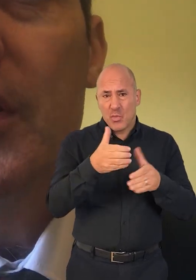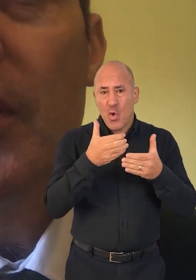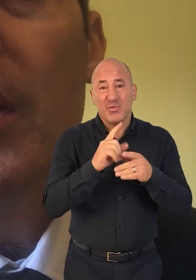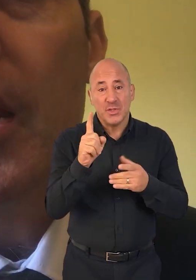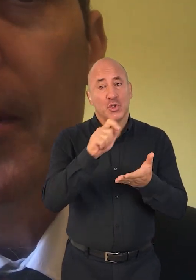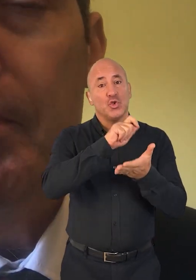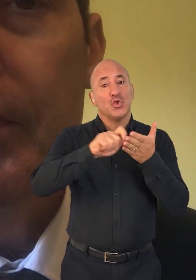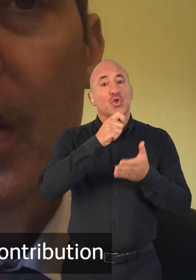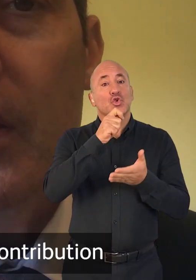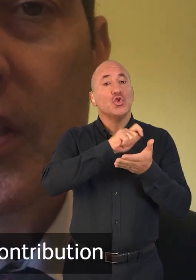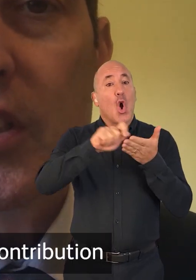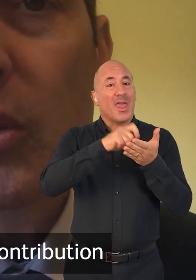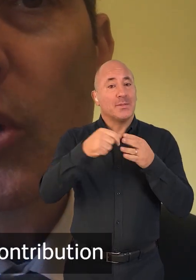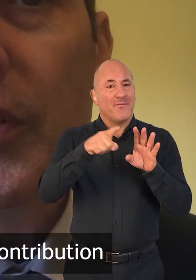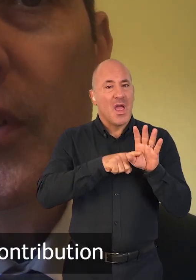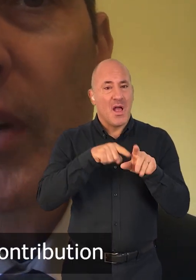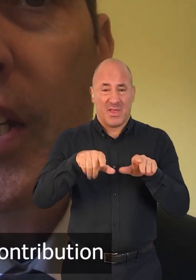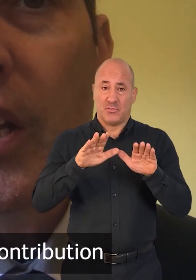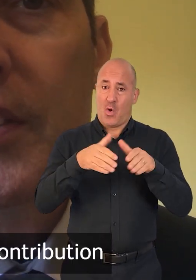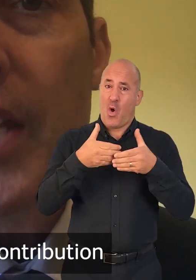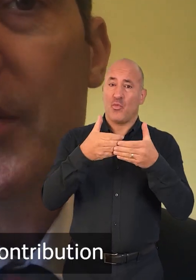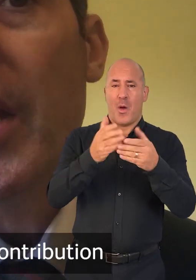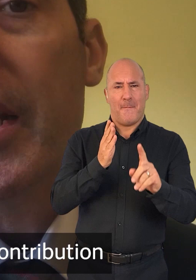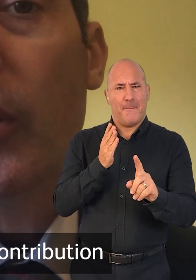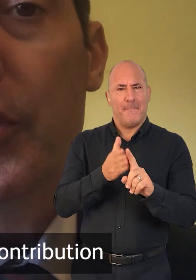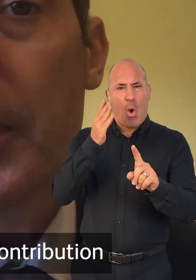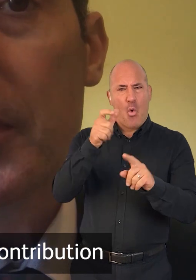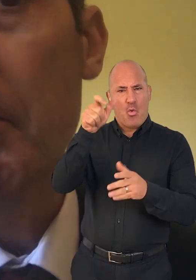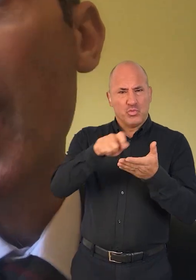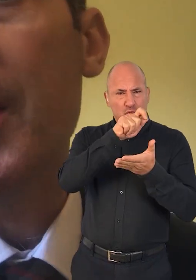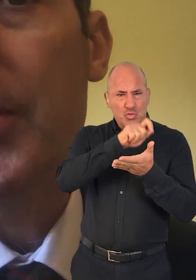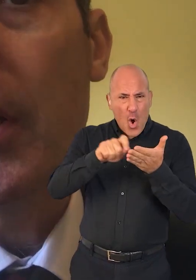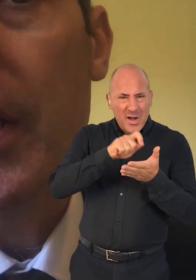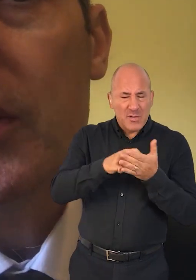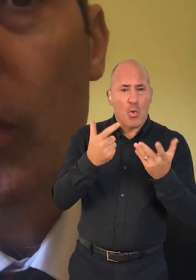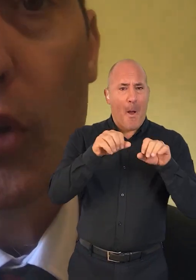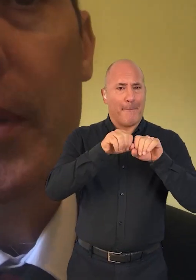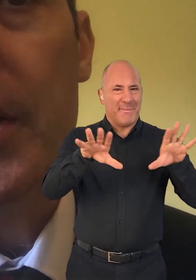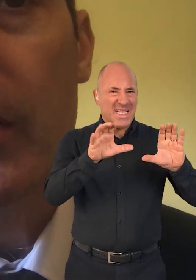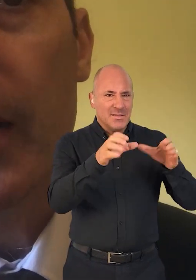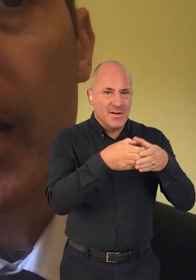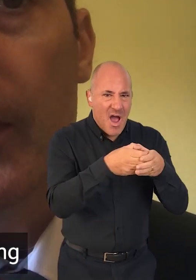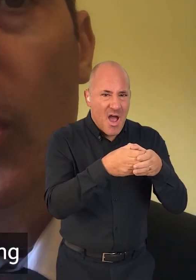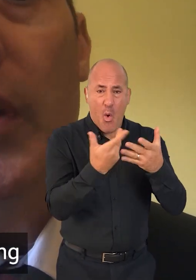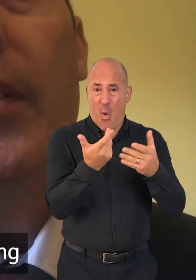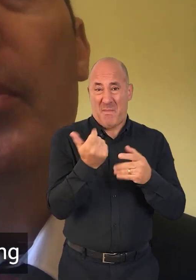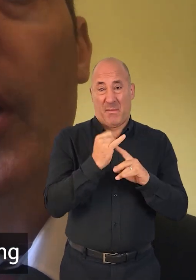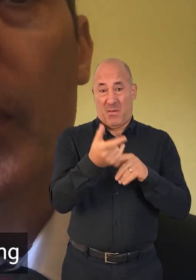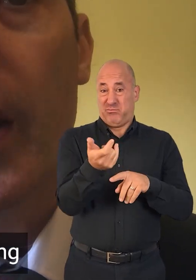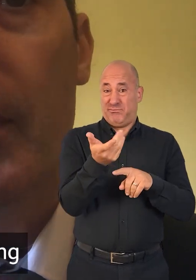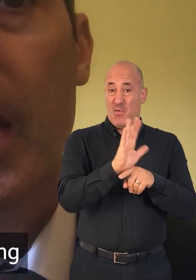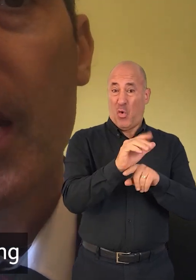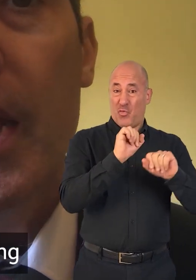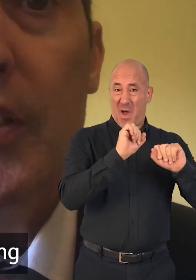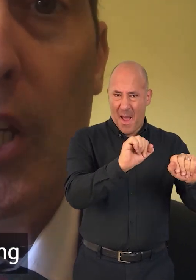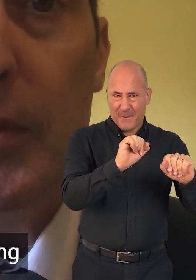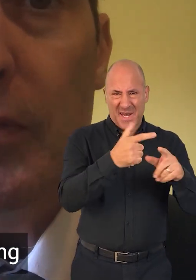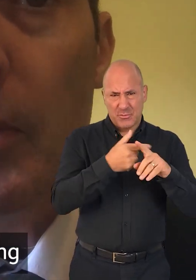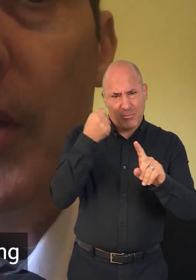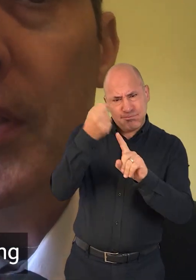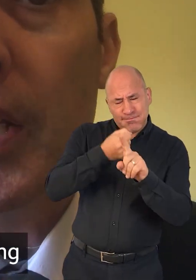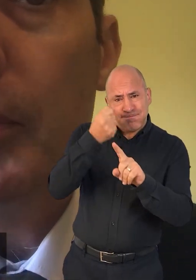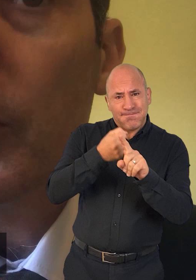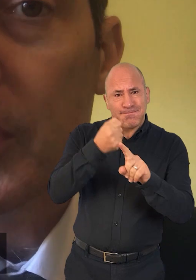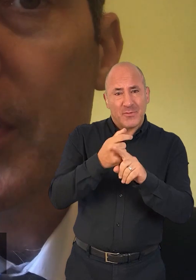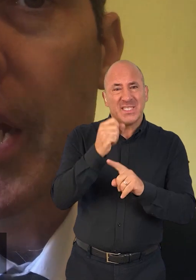for Journalist of the Year. This is an award that recognises outstanding contribution by a journalist or a media outlet or even a programme in terms